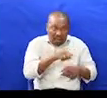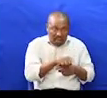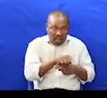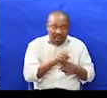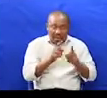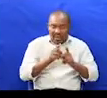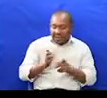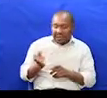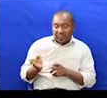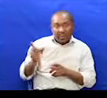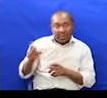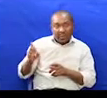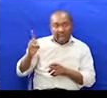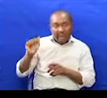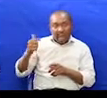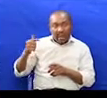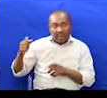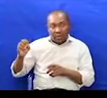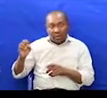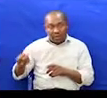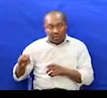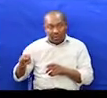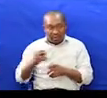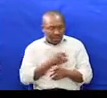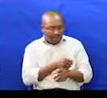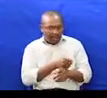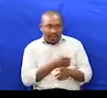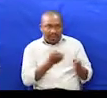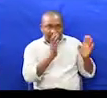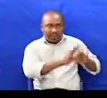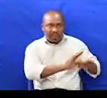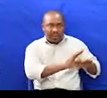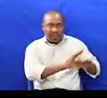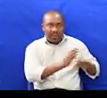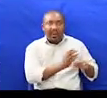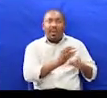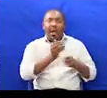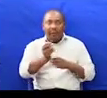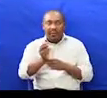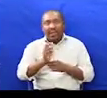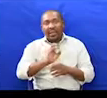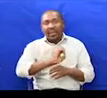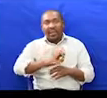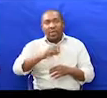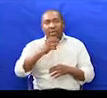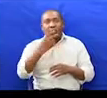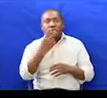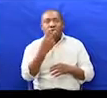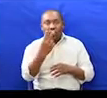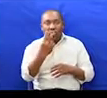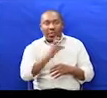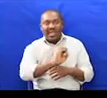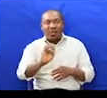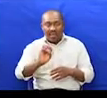Dalton, who came after 2,000 years. After 2,000 years, Dalton came to review